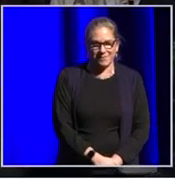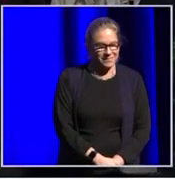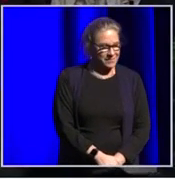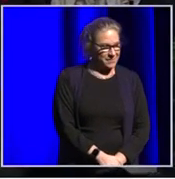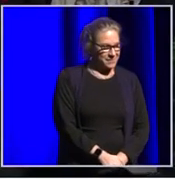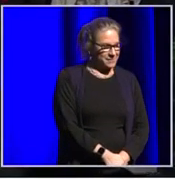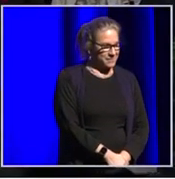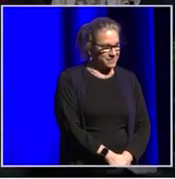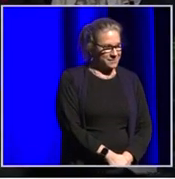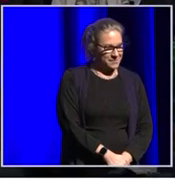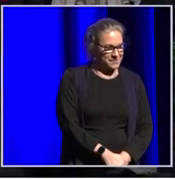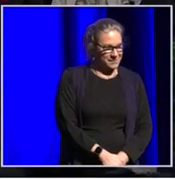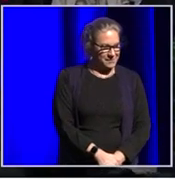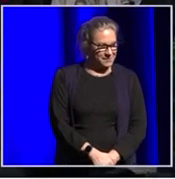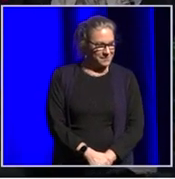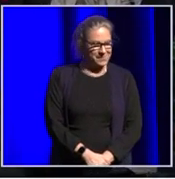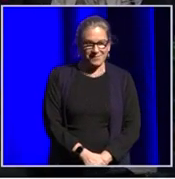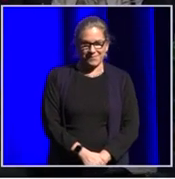It's a really big book.